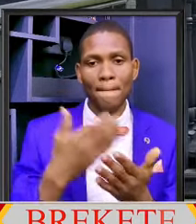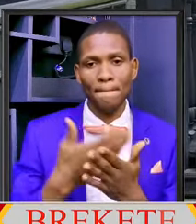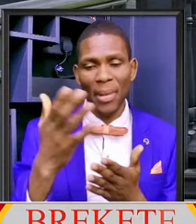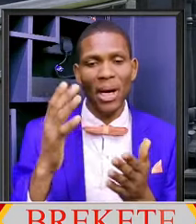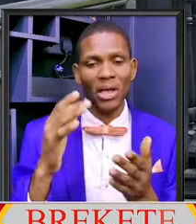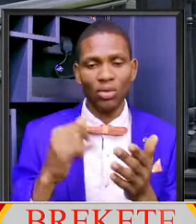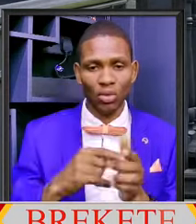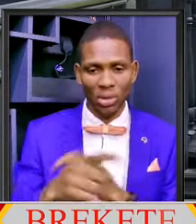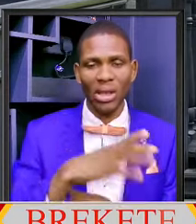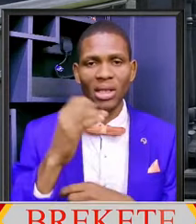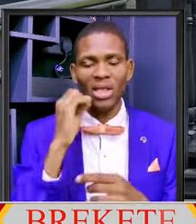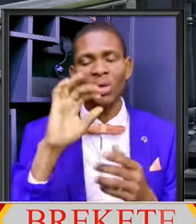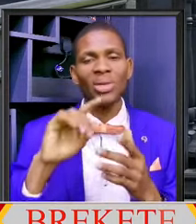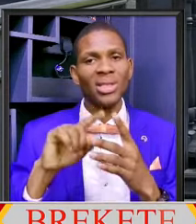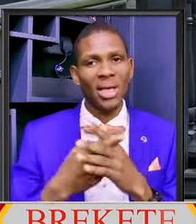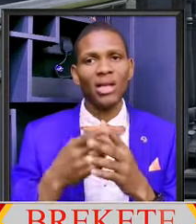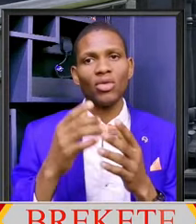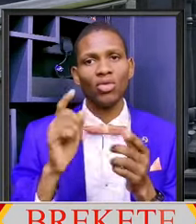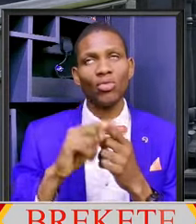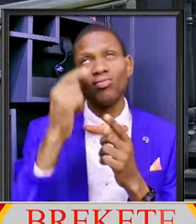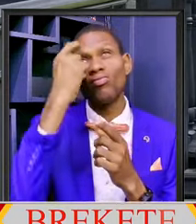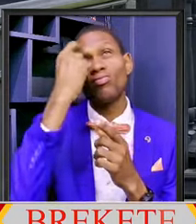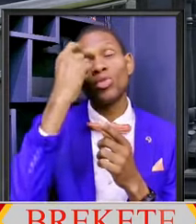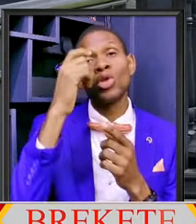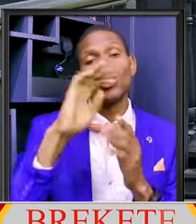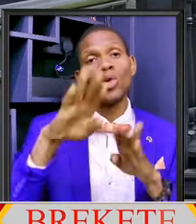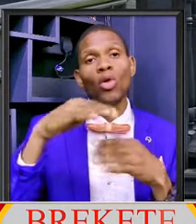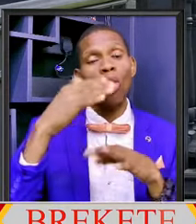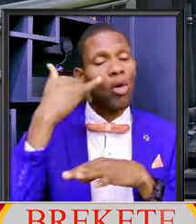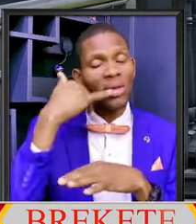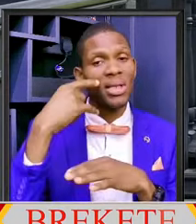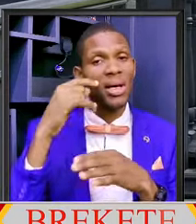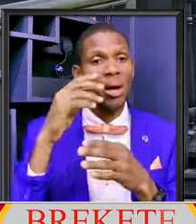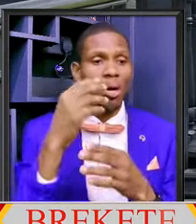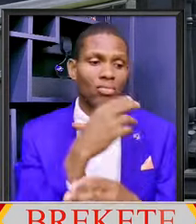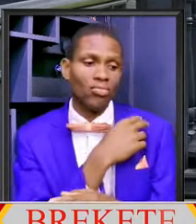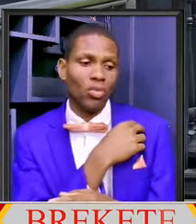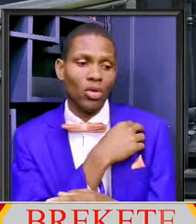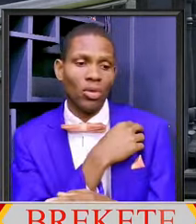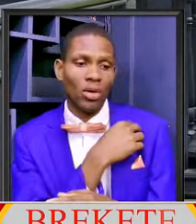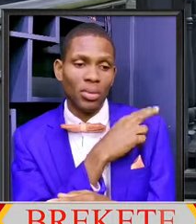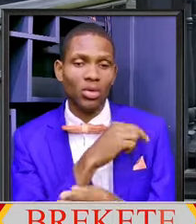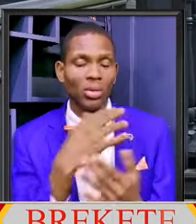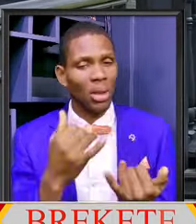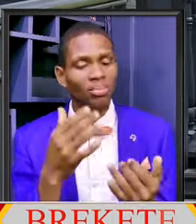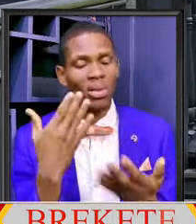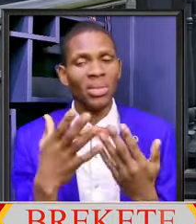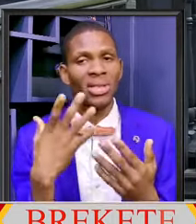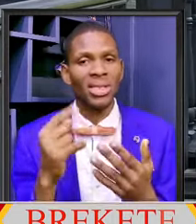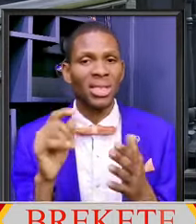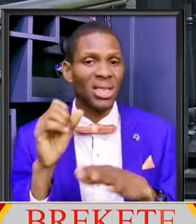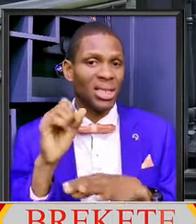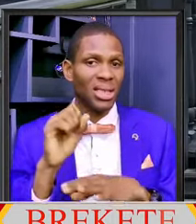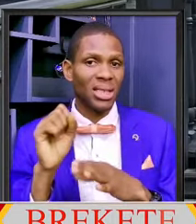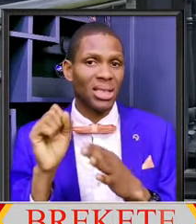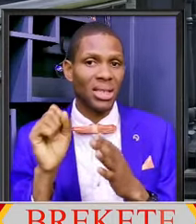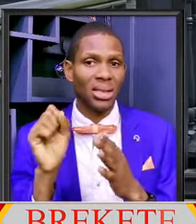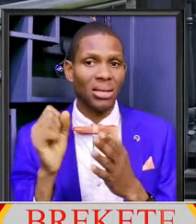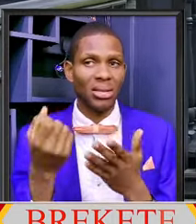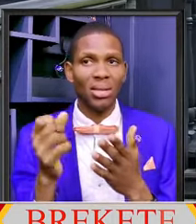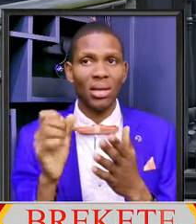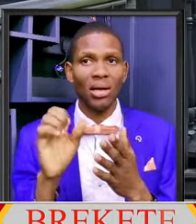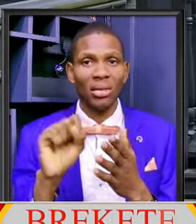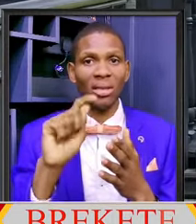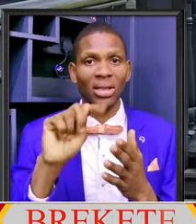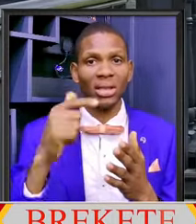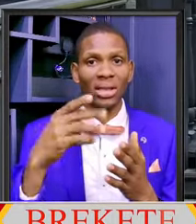on prescription where they give, when I go call the hospital first, maybe the stage you don't change now. Then you, I go